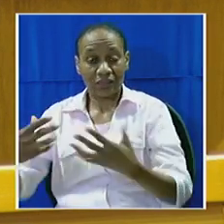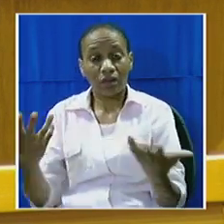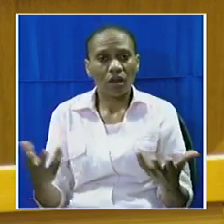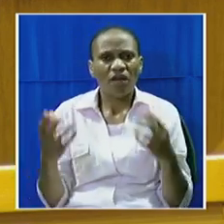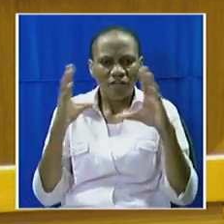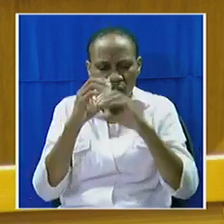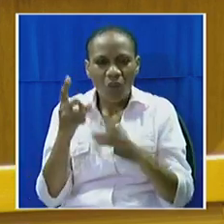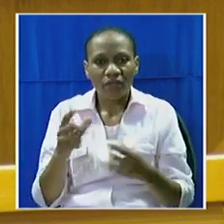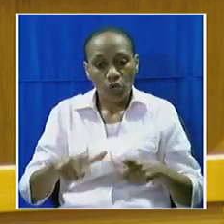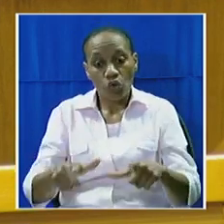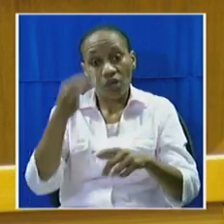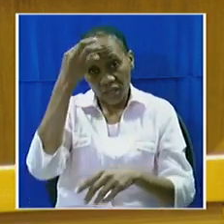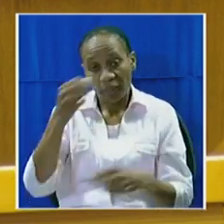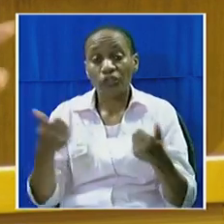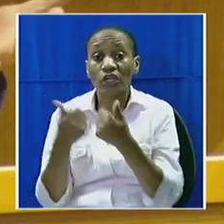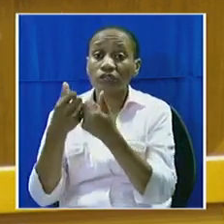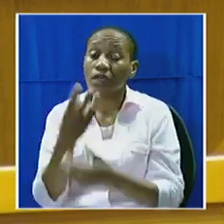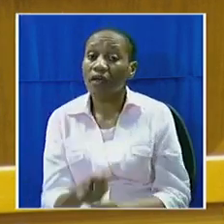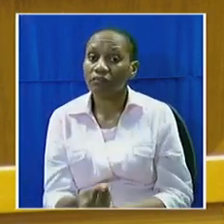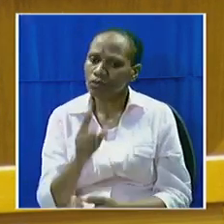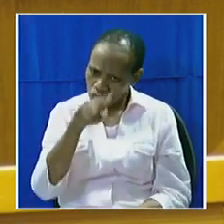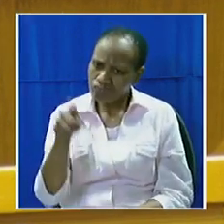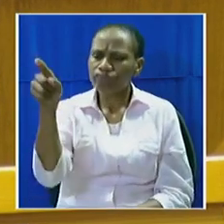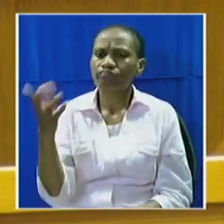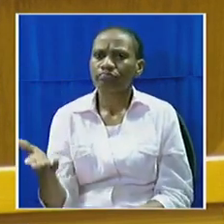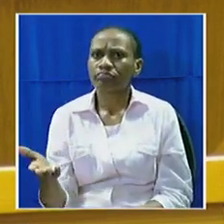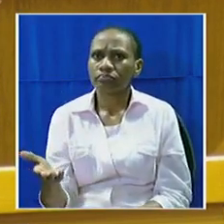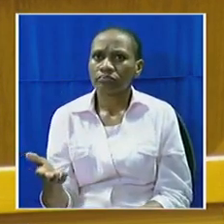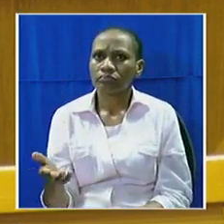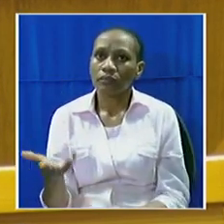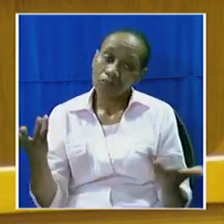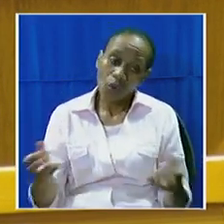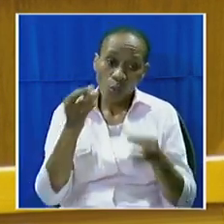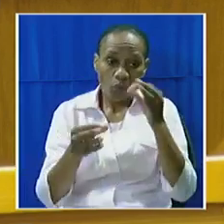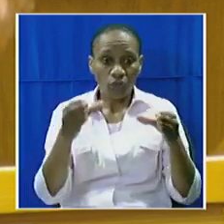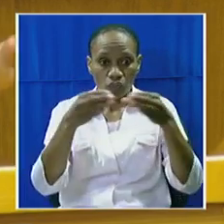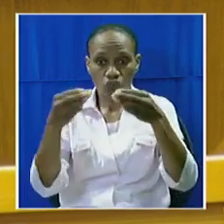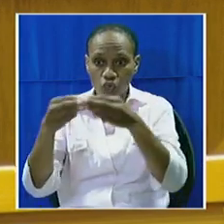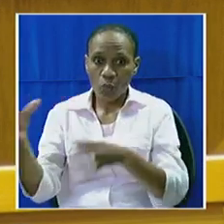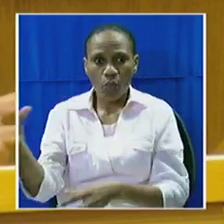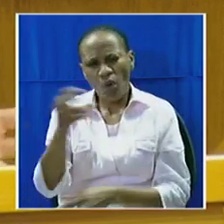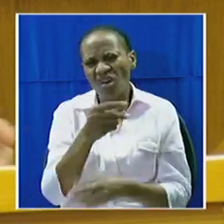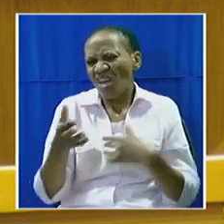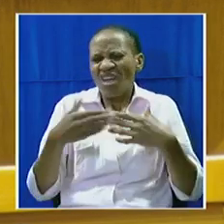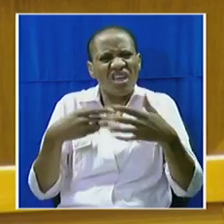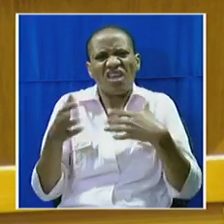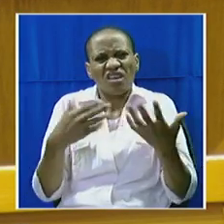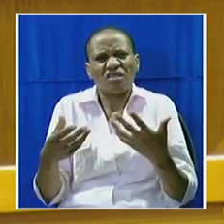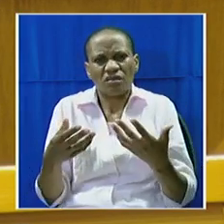at local government level. And it's correct that all political parties, wherever you govern, there are